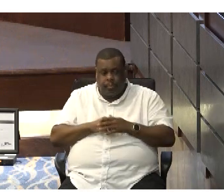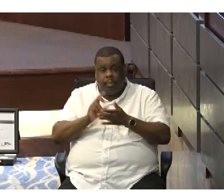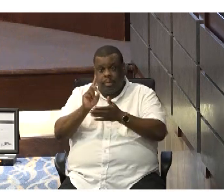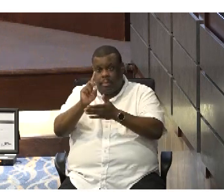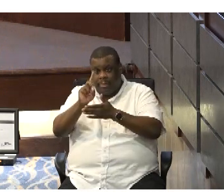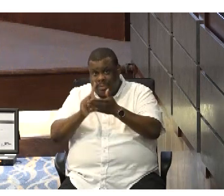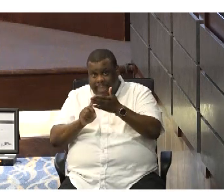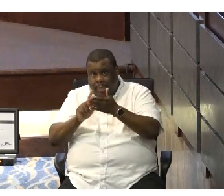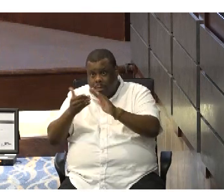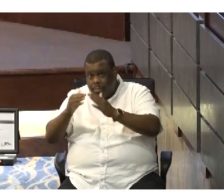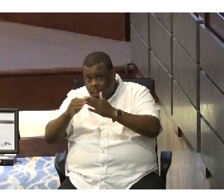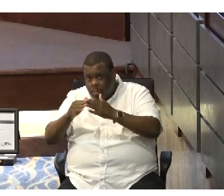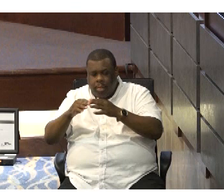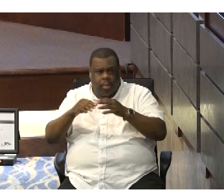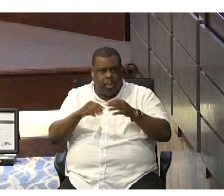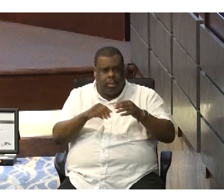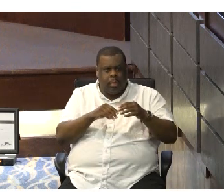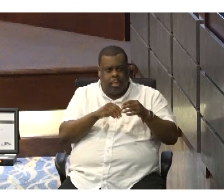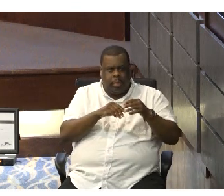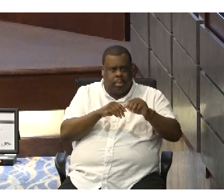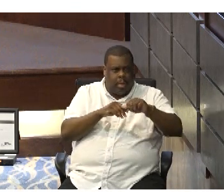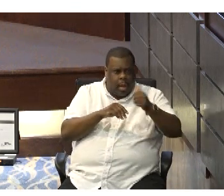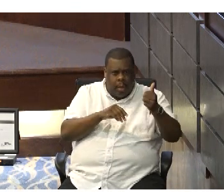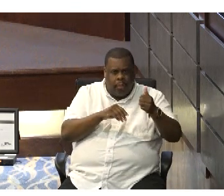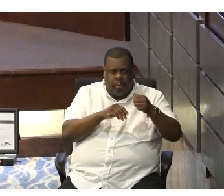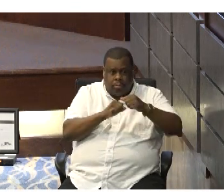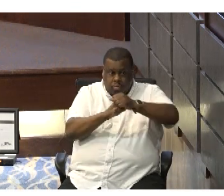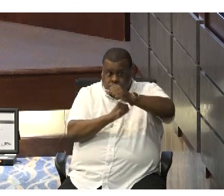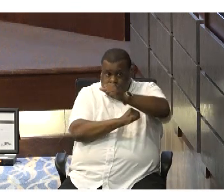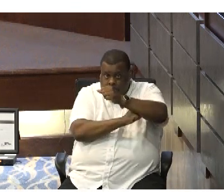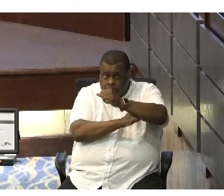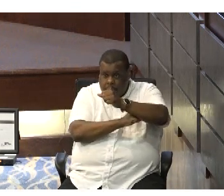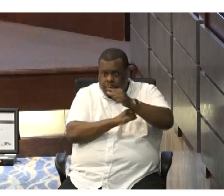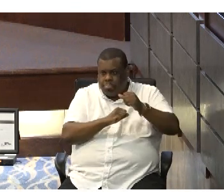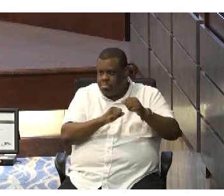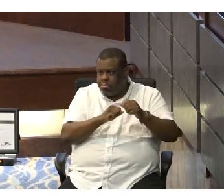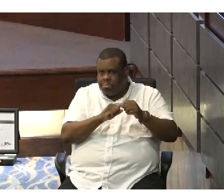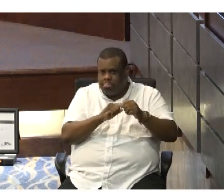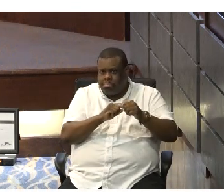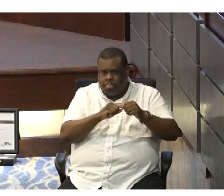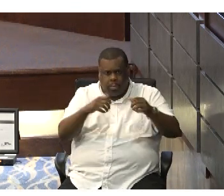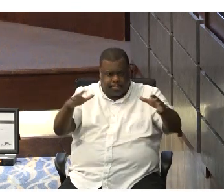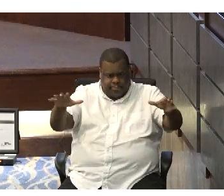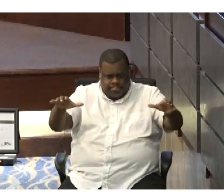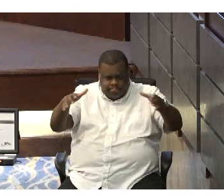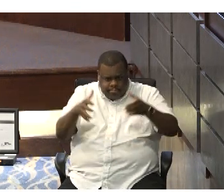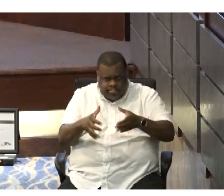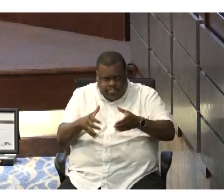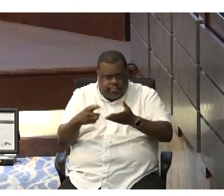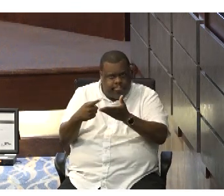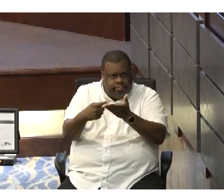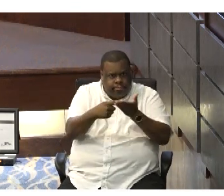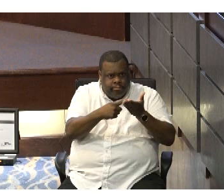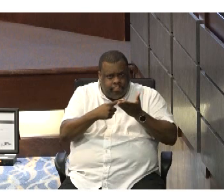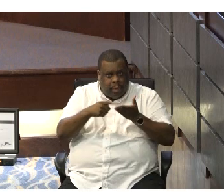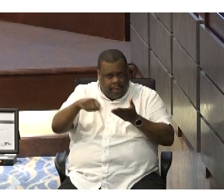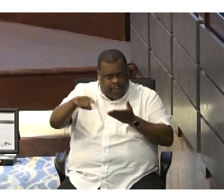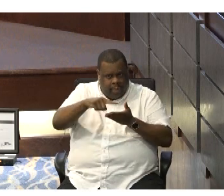development community, and the construction community. As Mr. White has referred to, they provided us with extensive